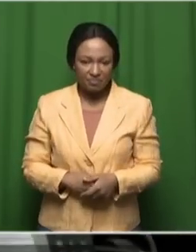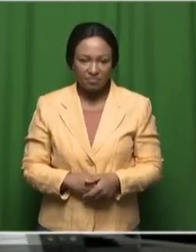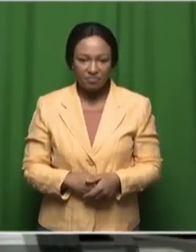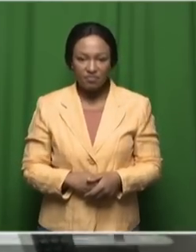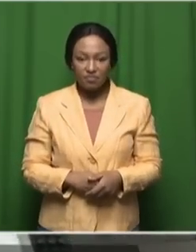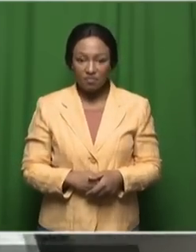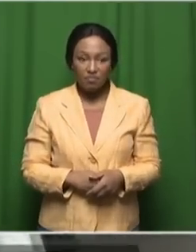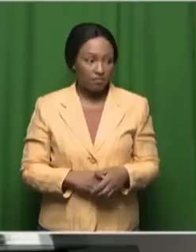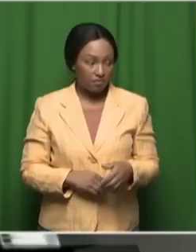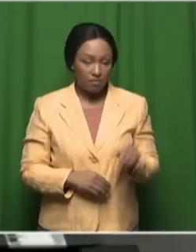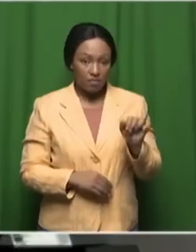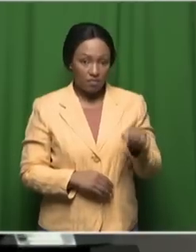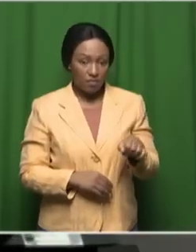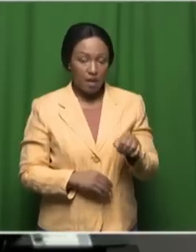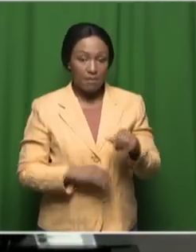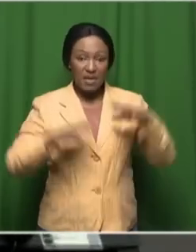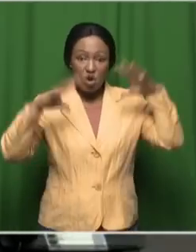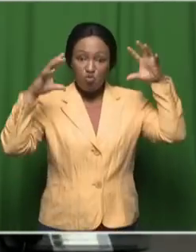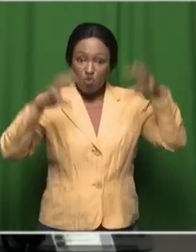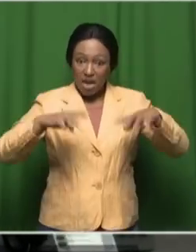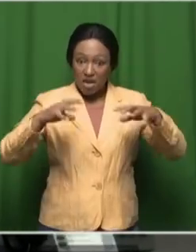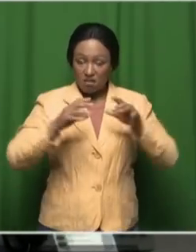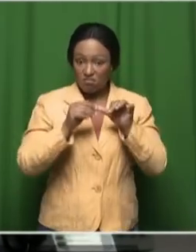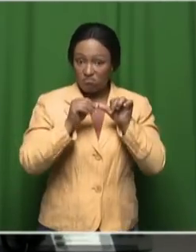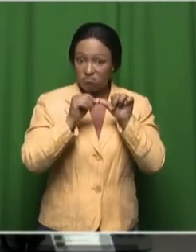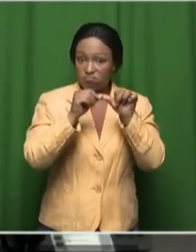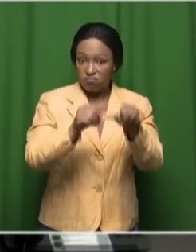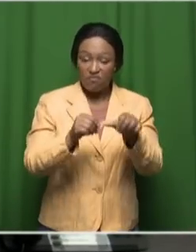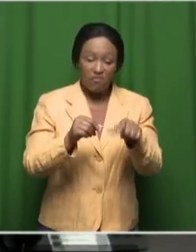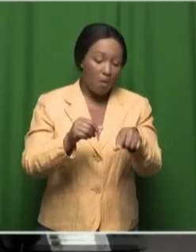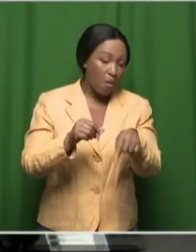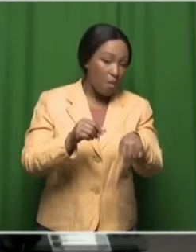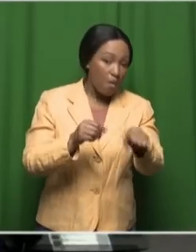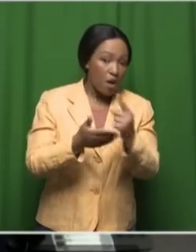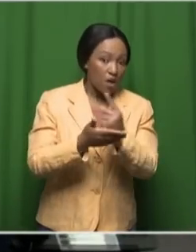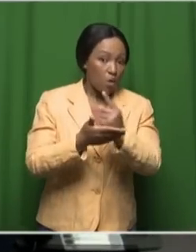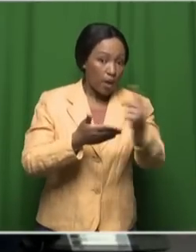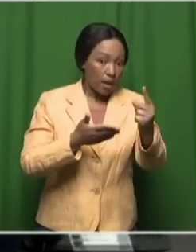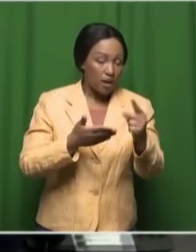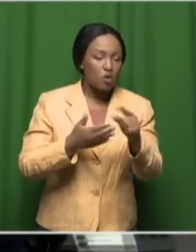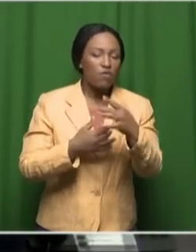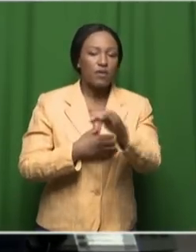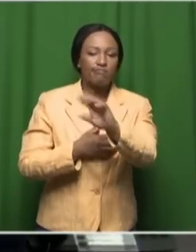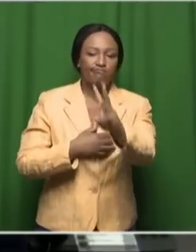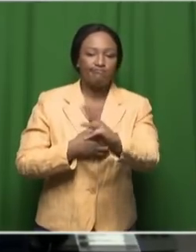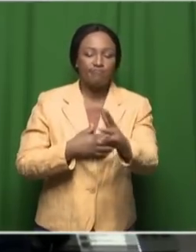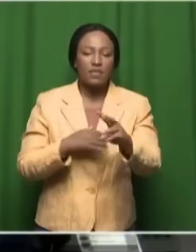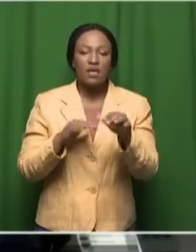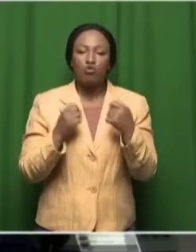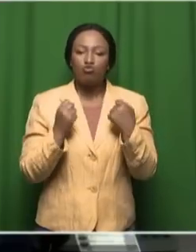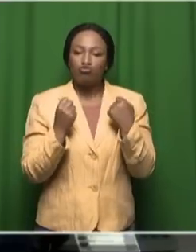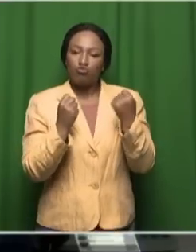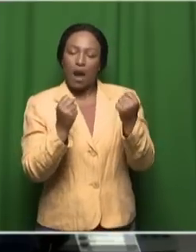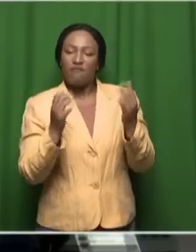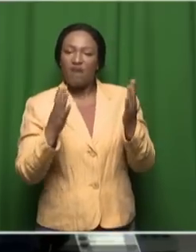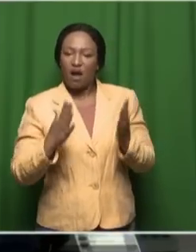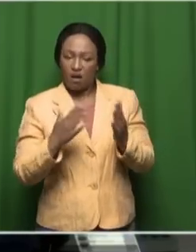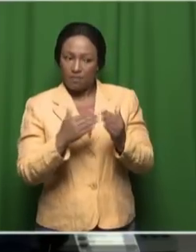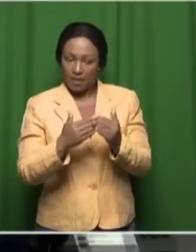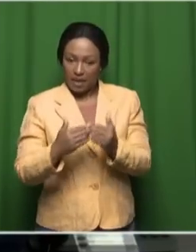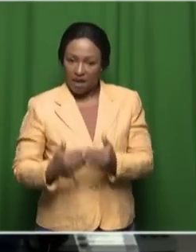over the next few days, at least until the end of the week. You've cautioned motorists to be cautious. We know that there's also some snow in the